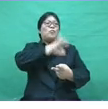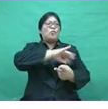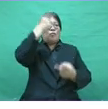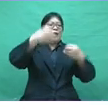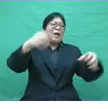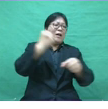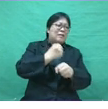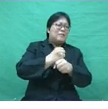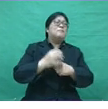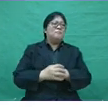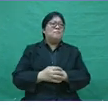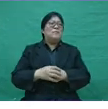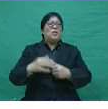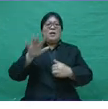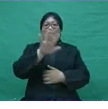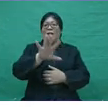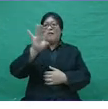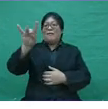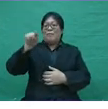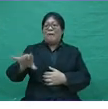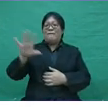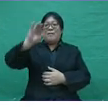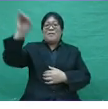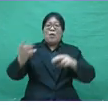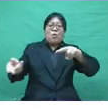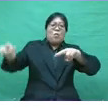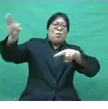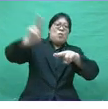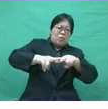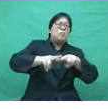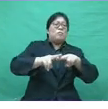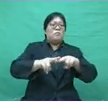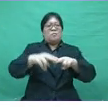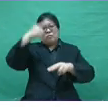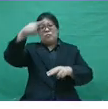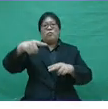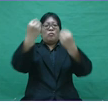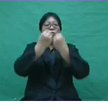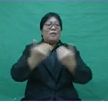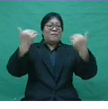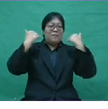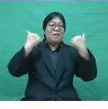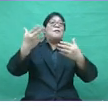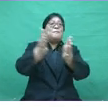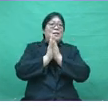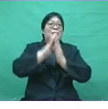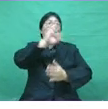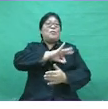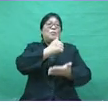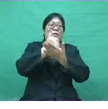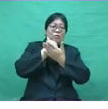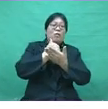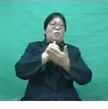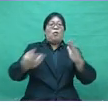was a sharp 58.5% rise in application for the unemployment benefits in 2020 as compared